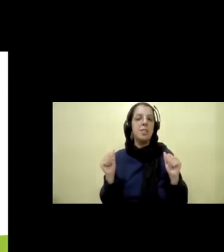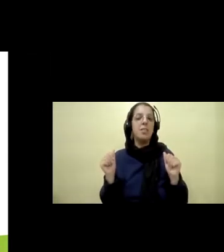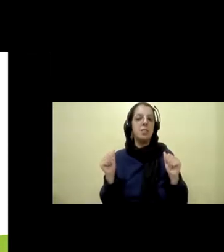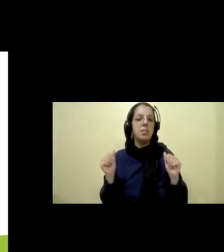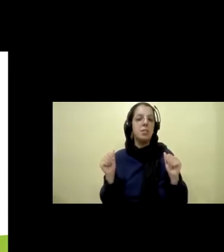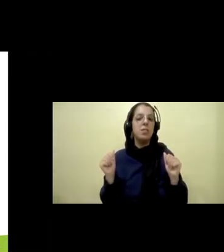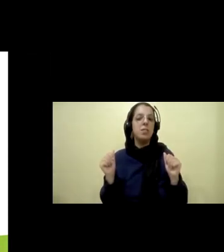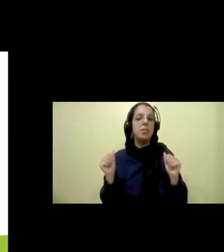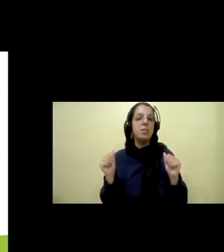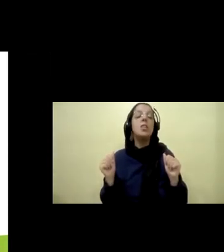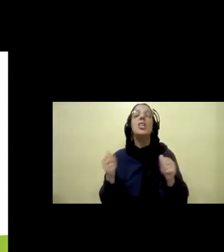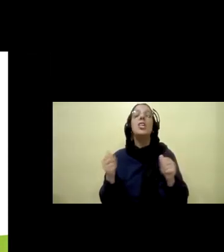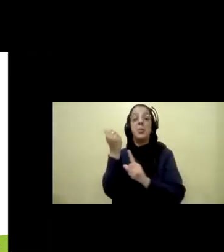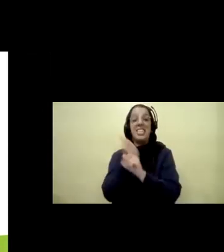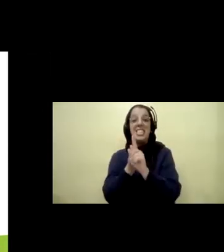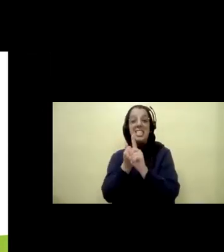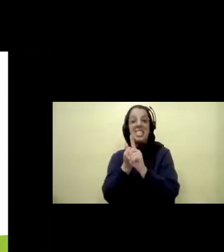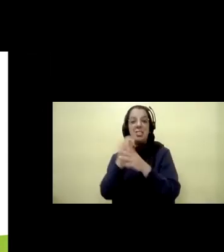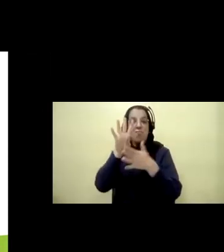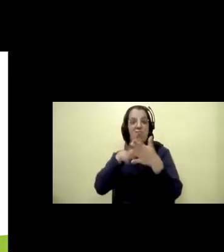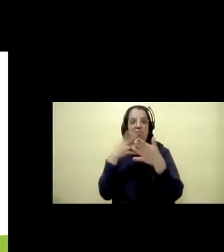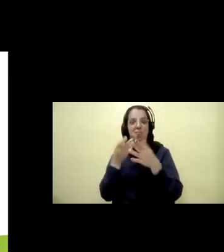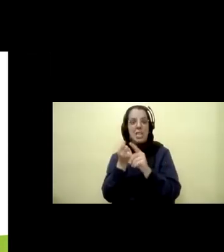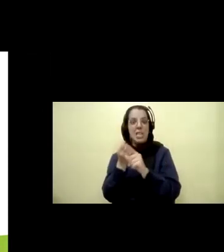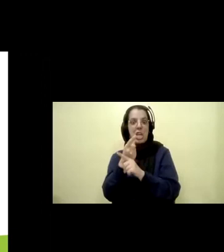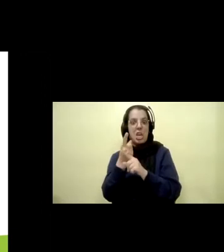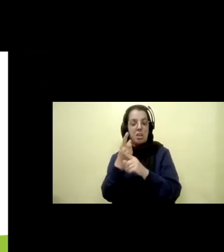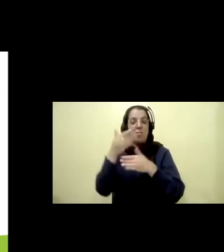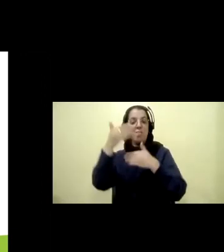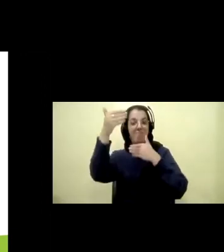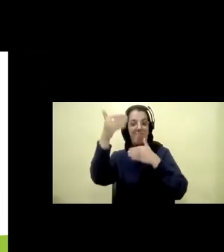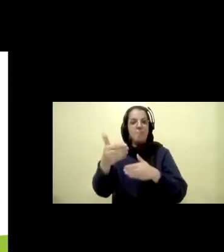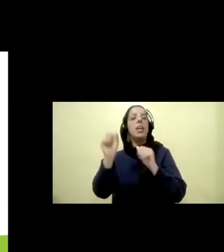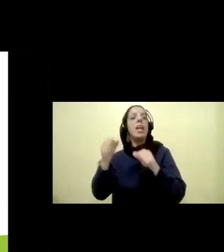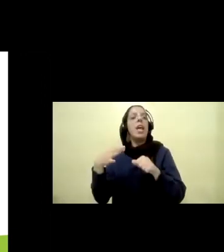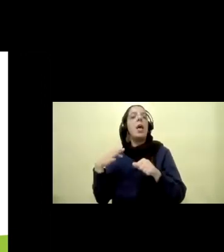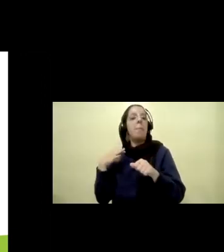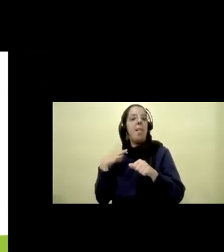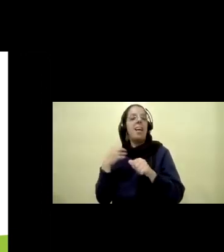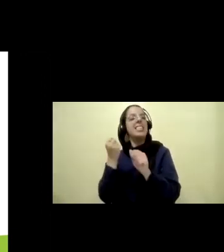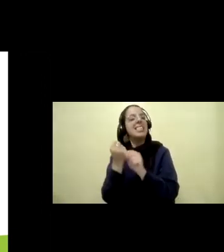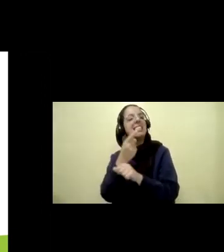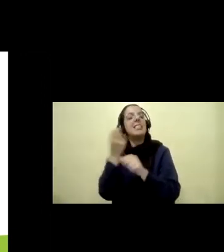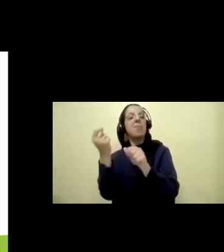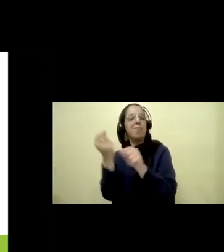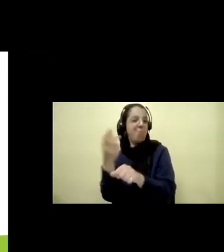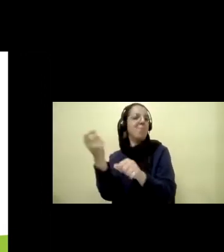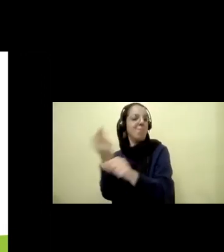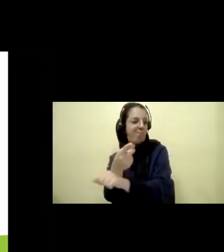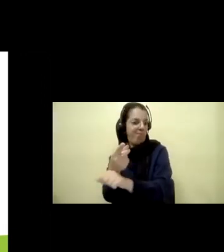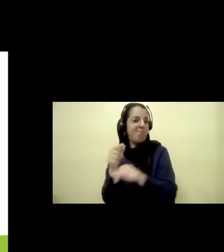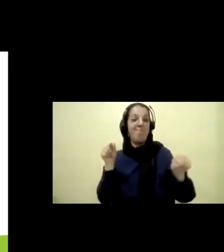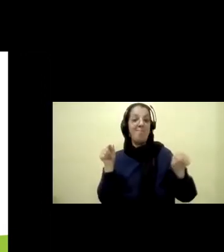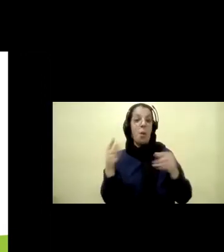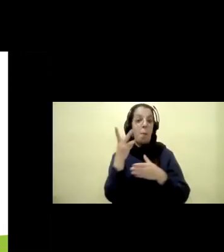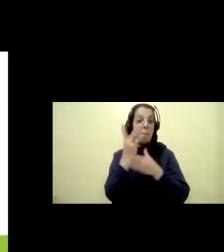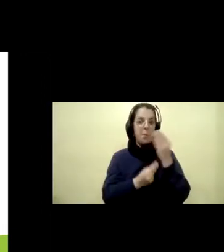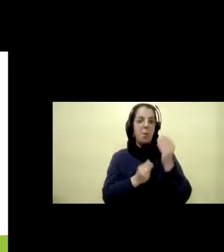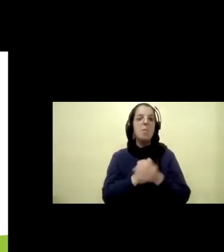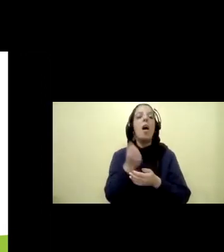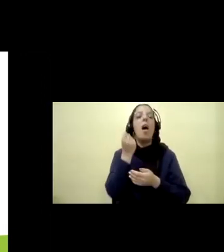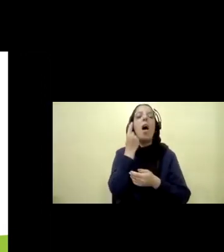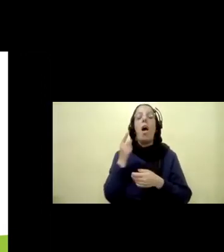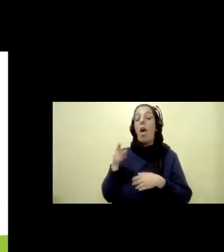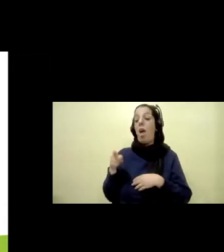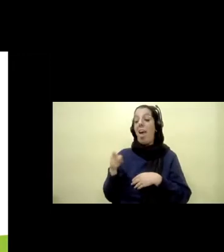per calendar year. So this program, Animating Toronto Parks, although the deadline is in December,